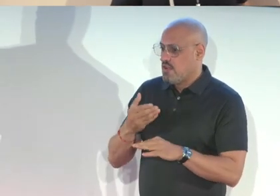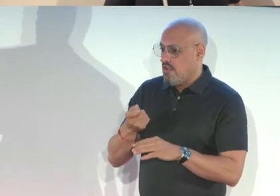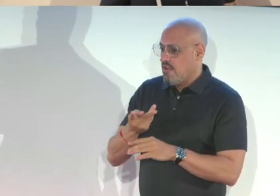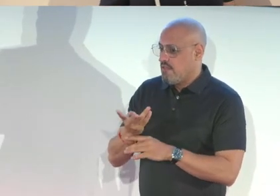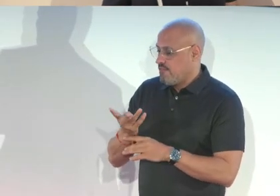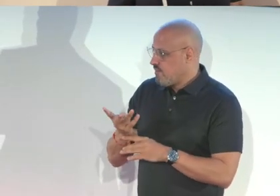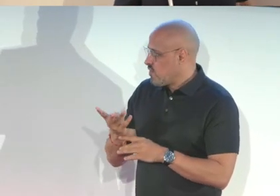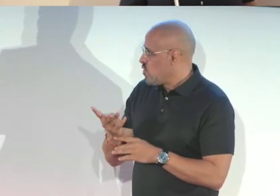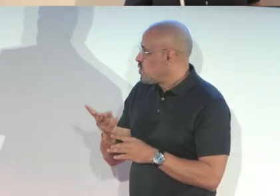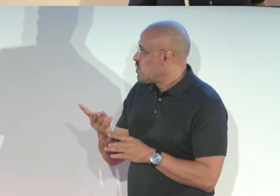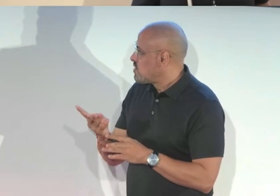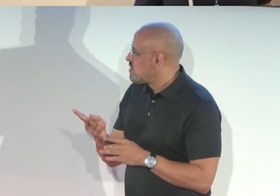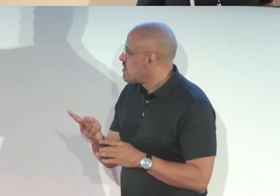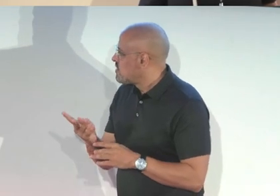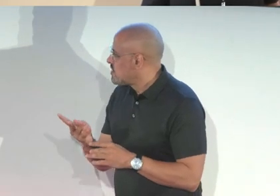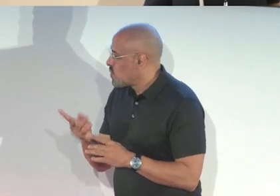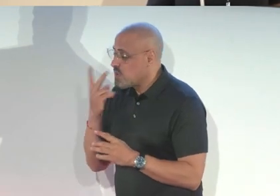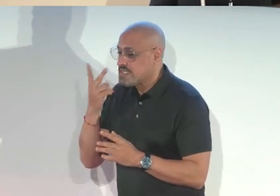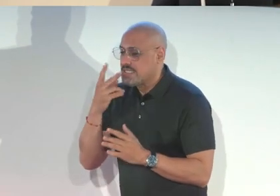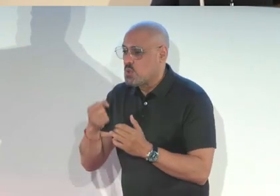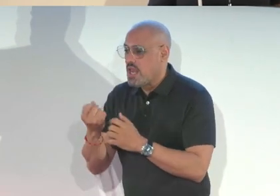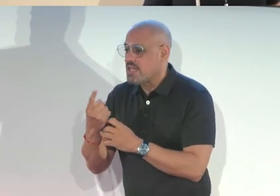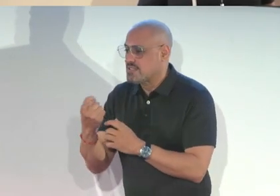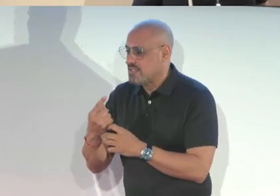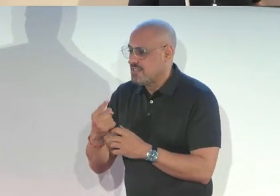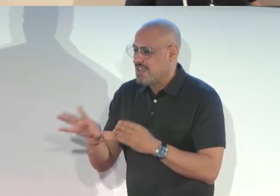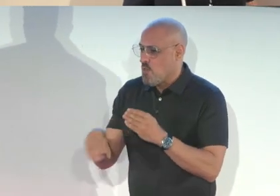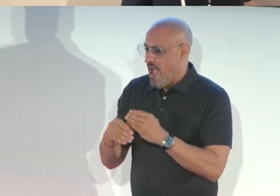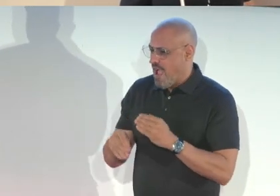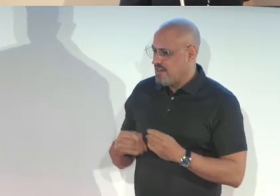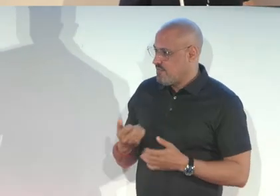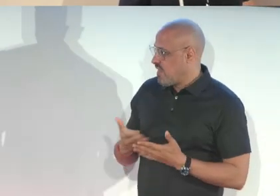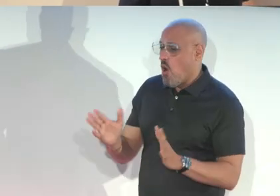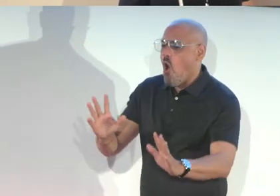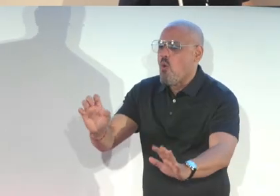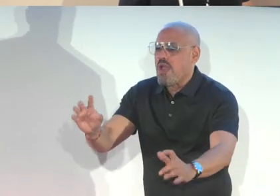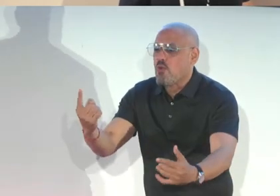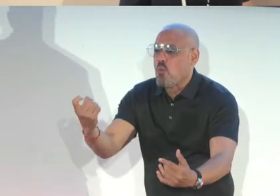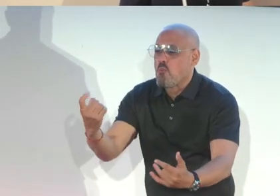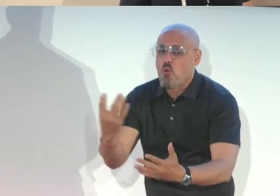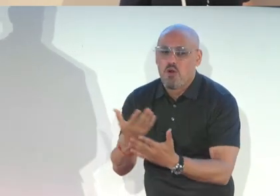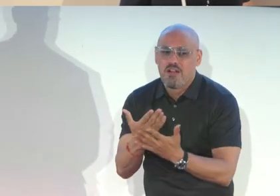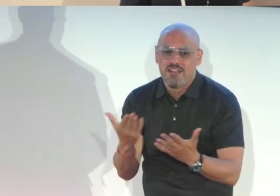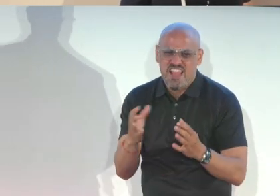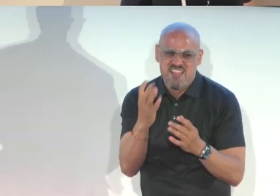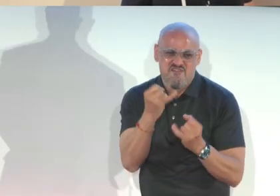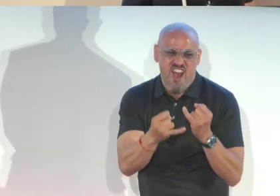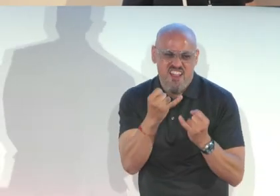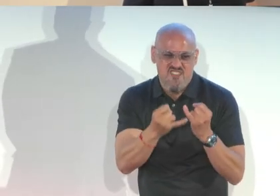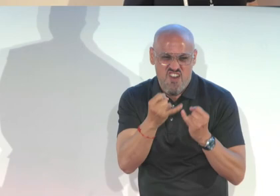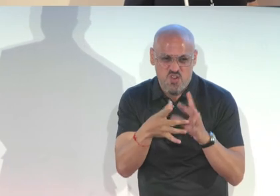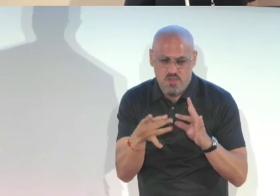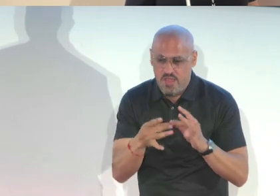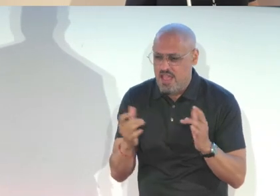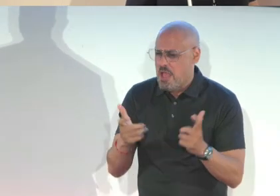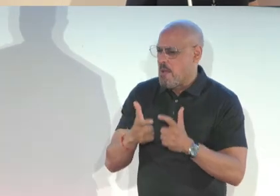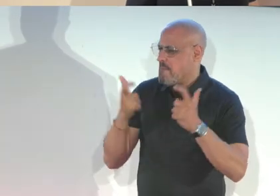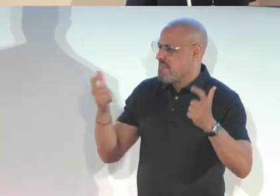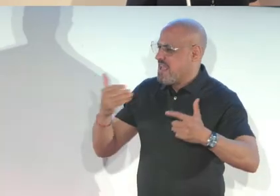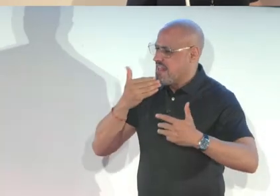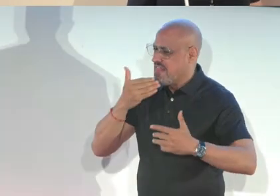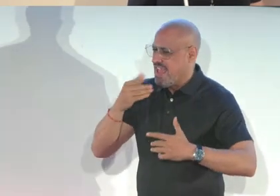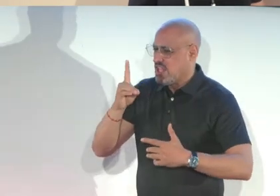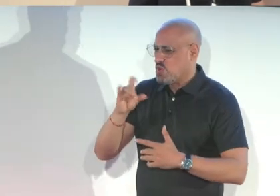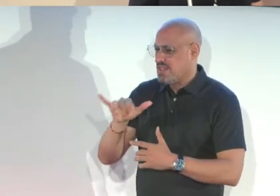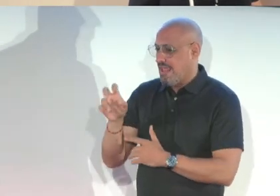Thank you so much. Feel free to grab a shirt as you leave. We've got a couple of spare of those, and I think we'll see you next year,